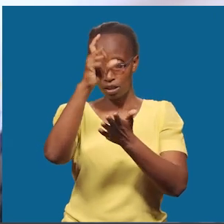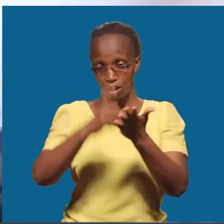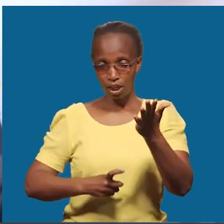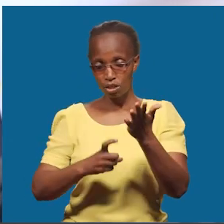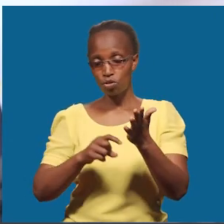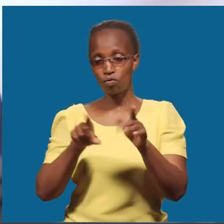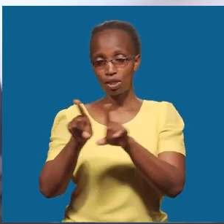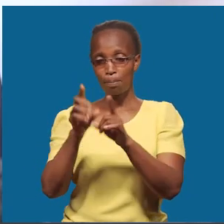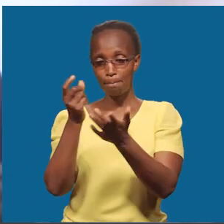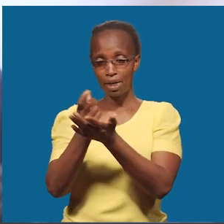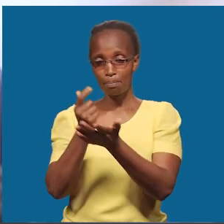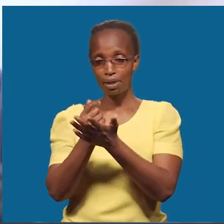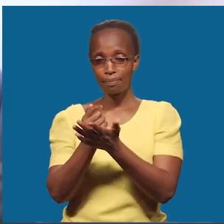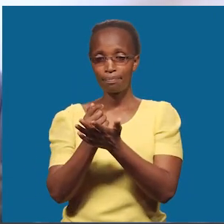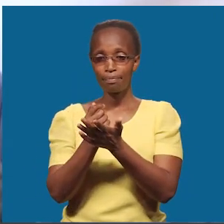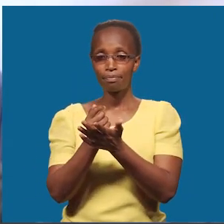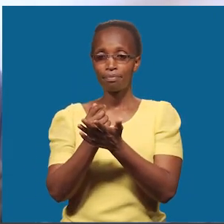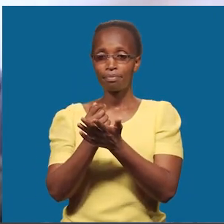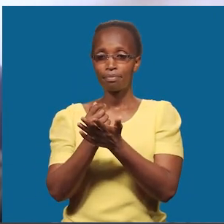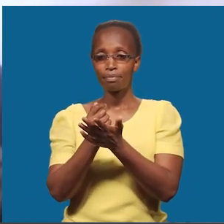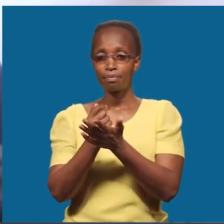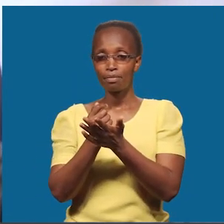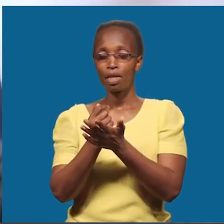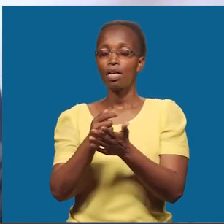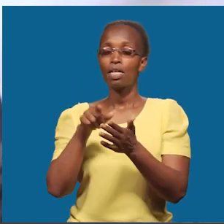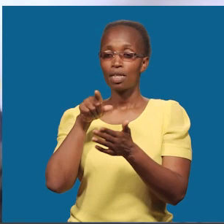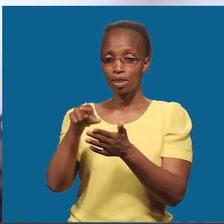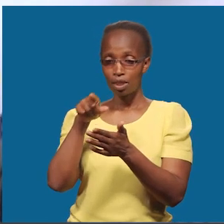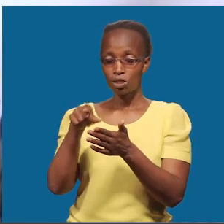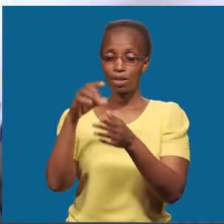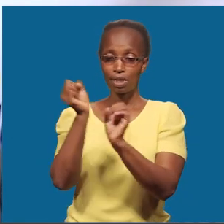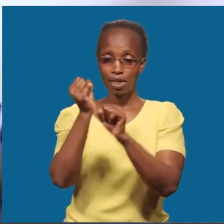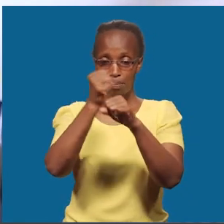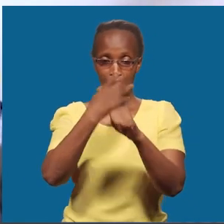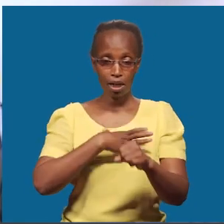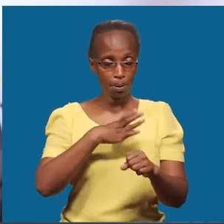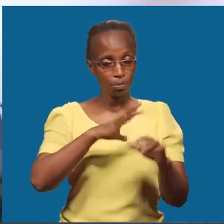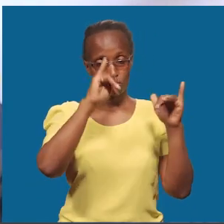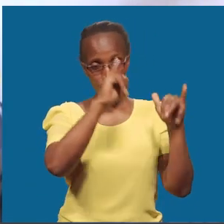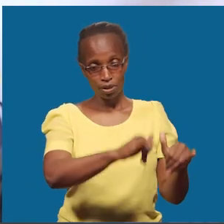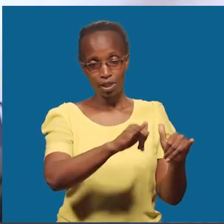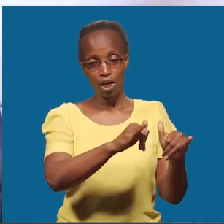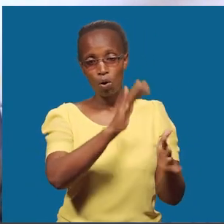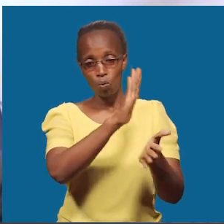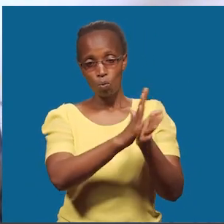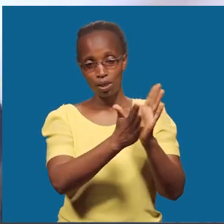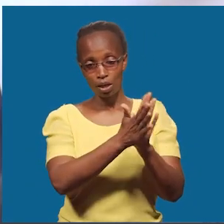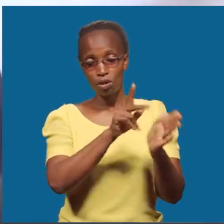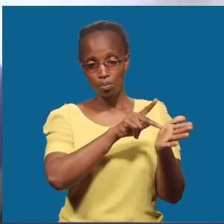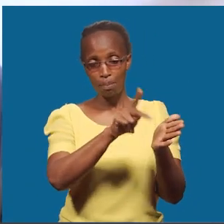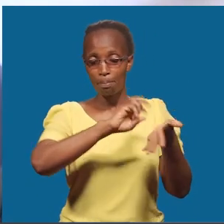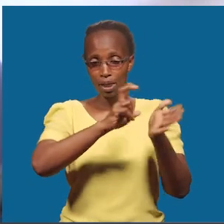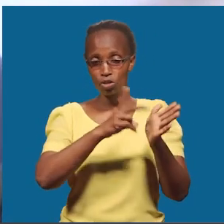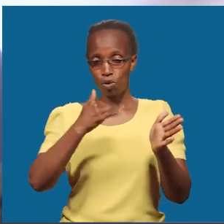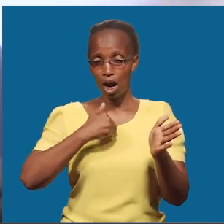come here, sometimes some cannot get money to go back. So it is forcing them to stay here or